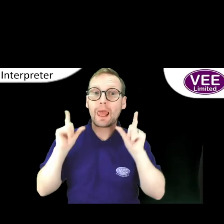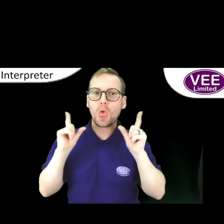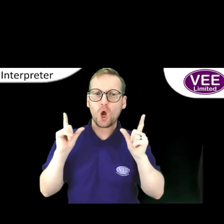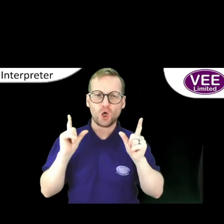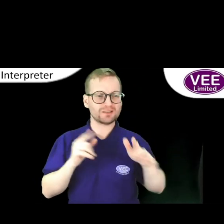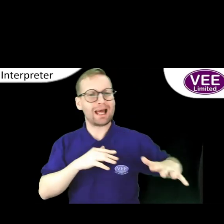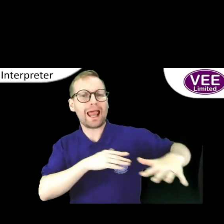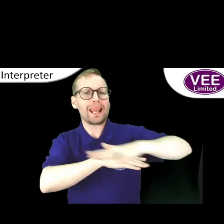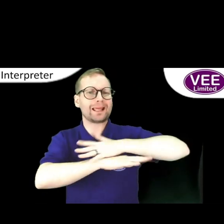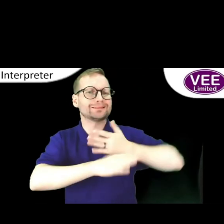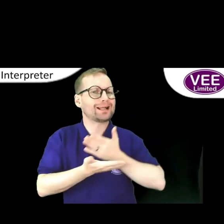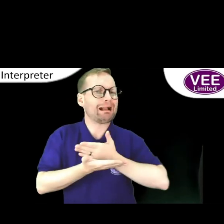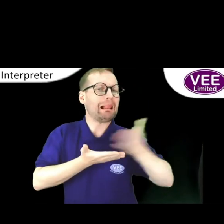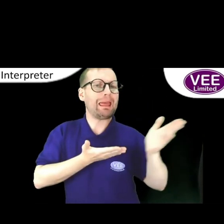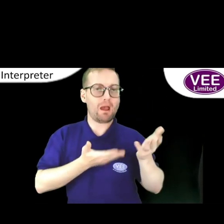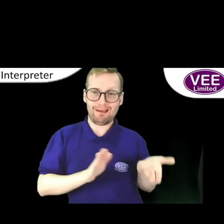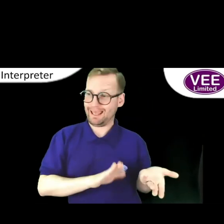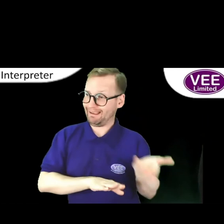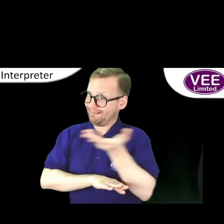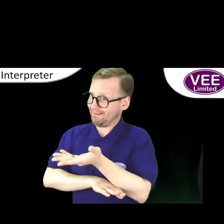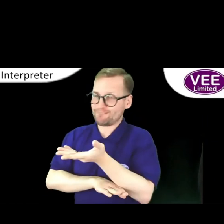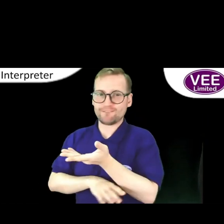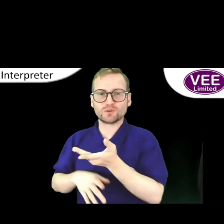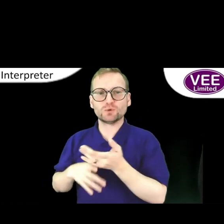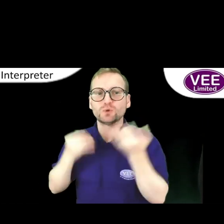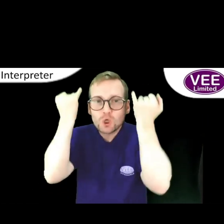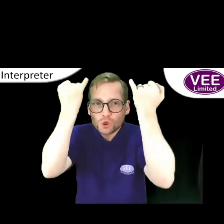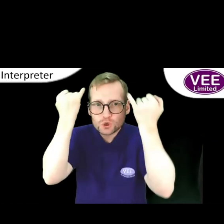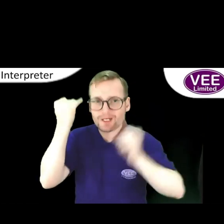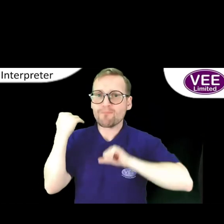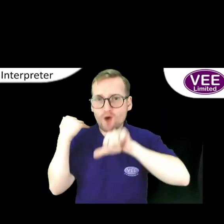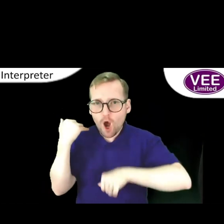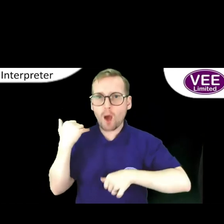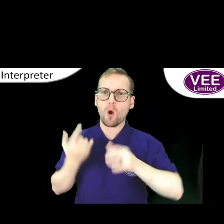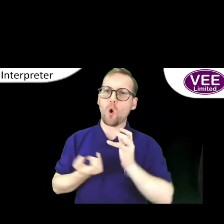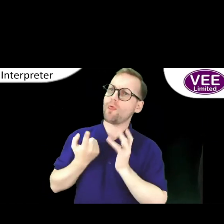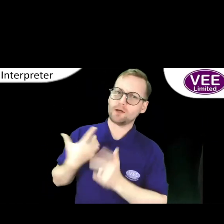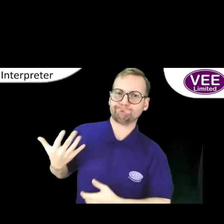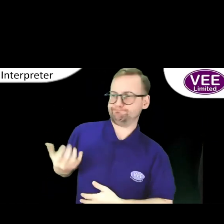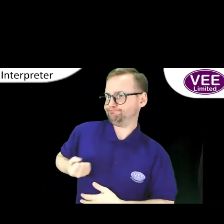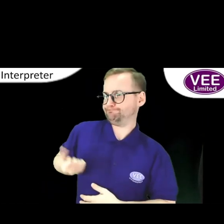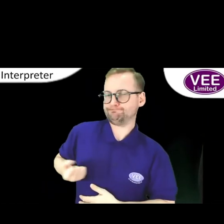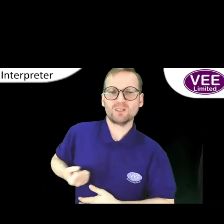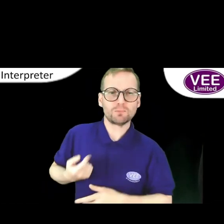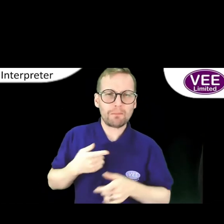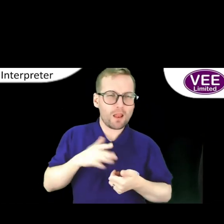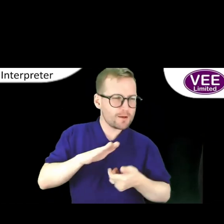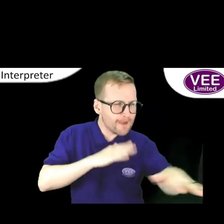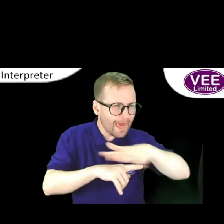the land and to give it over to sheep farming and commercial activities. So people were pushed off the